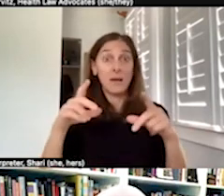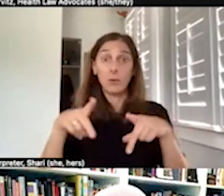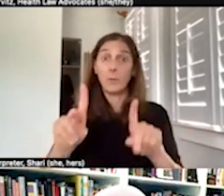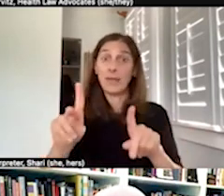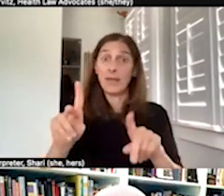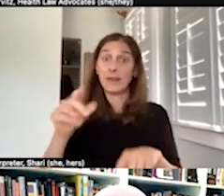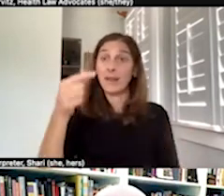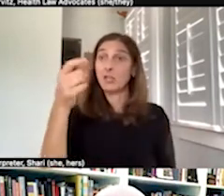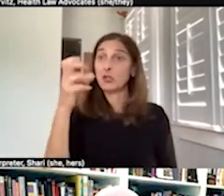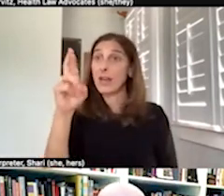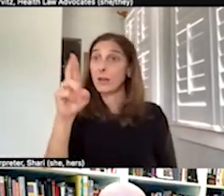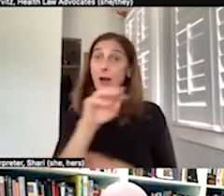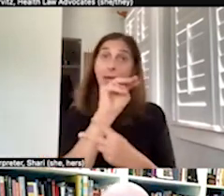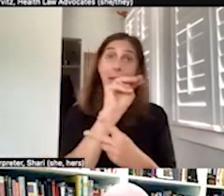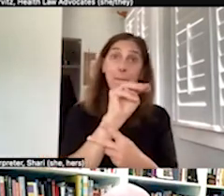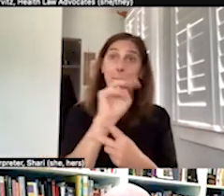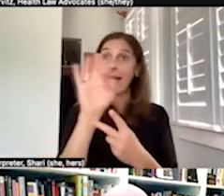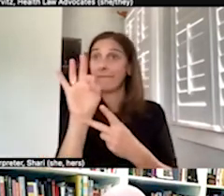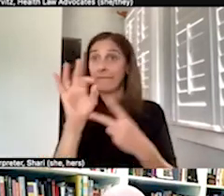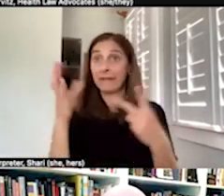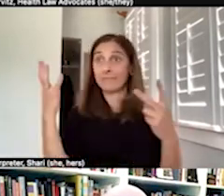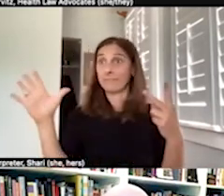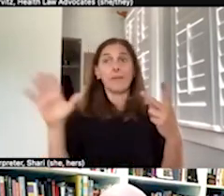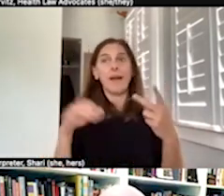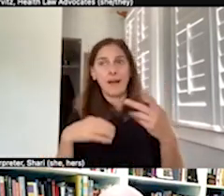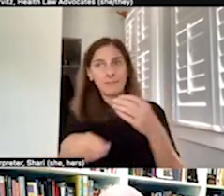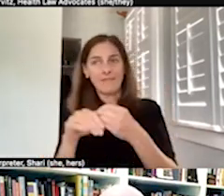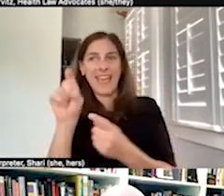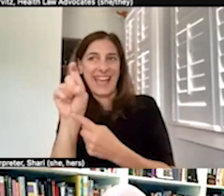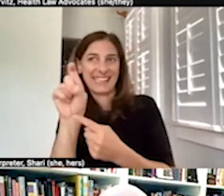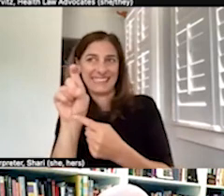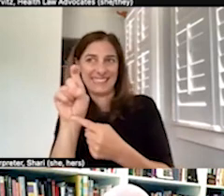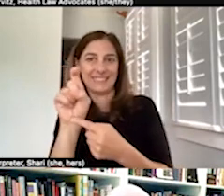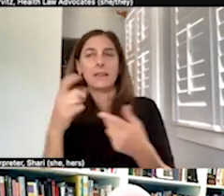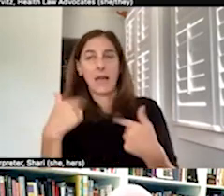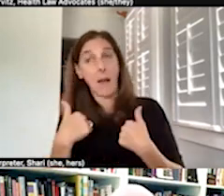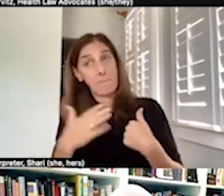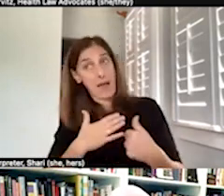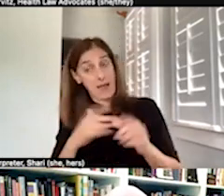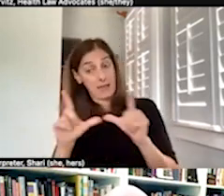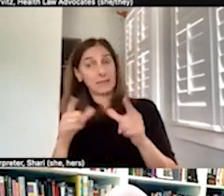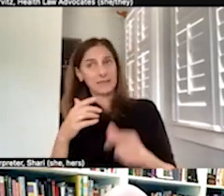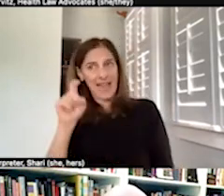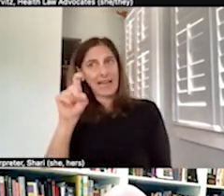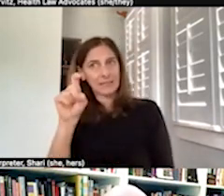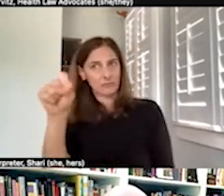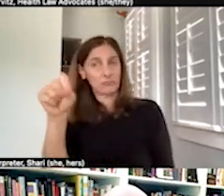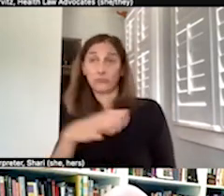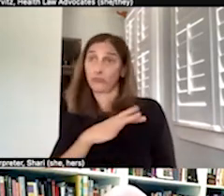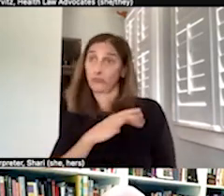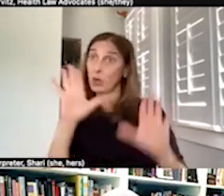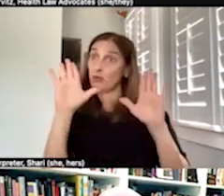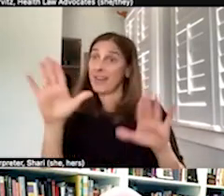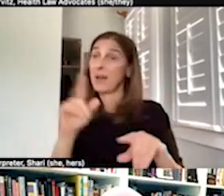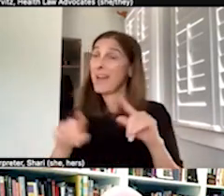own ID, but it raises some questions, particularly as you're traveling, say going through TSA. I